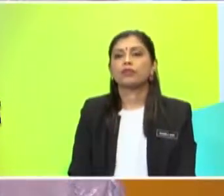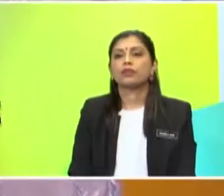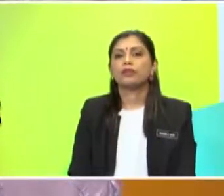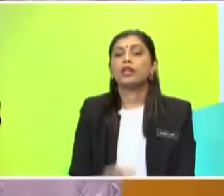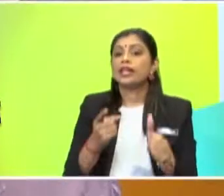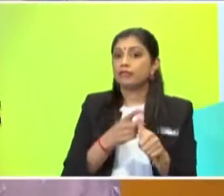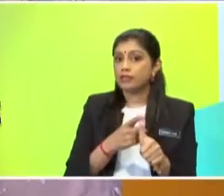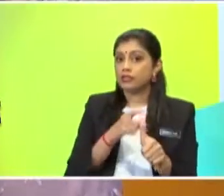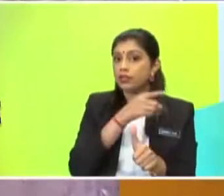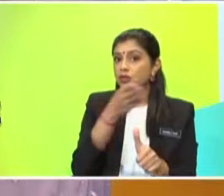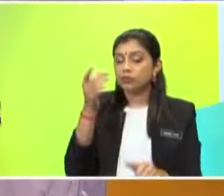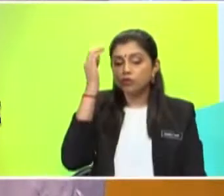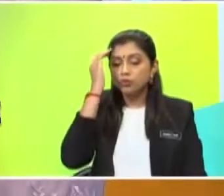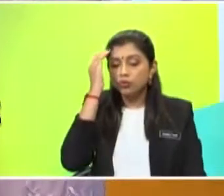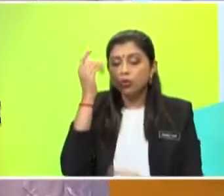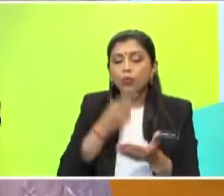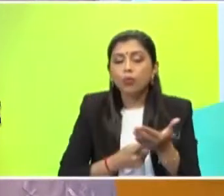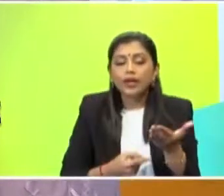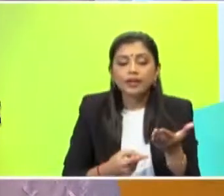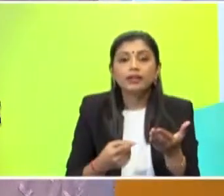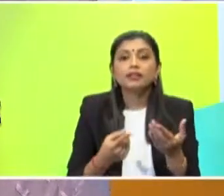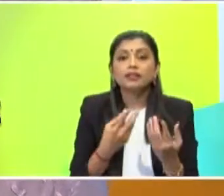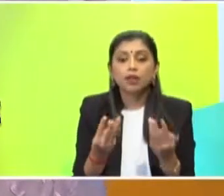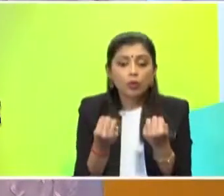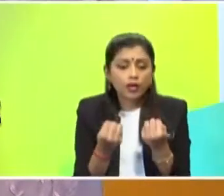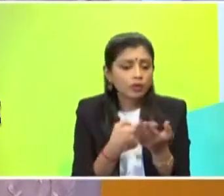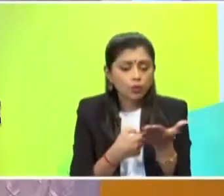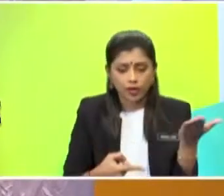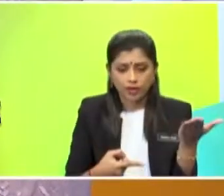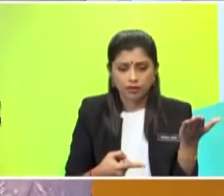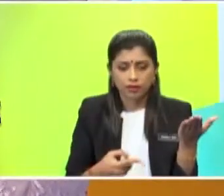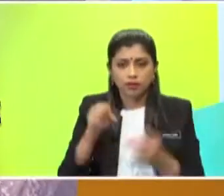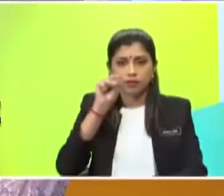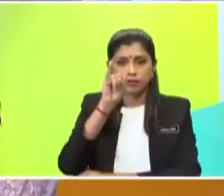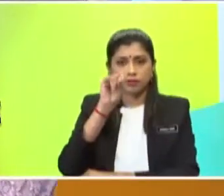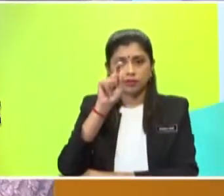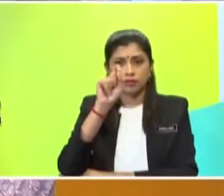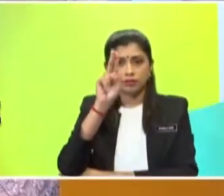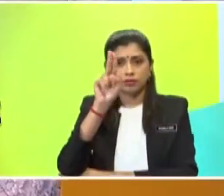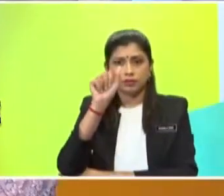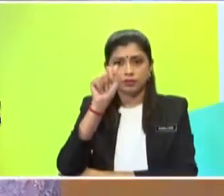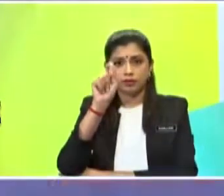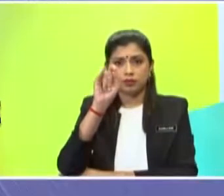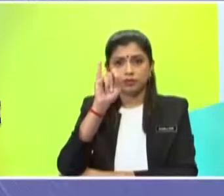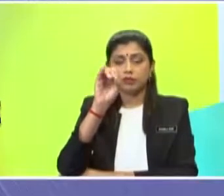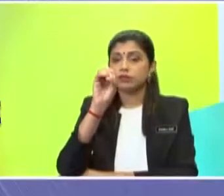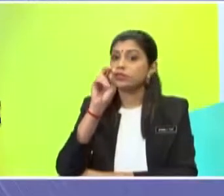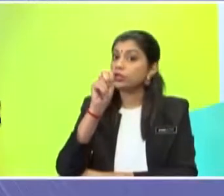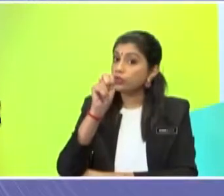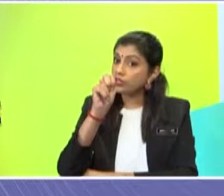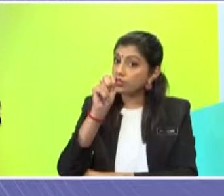and also the task. Okay. So now what can be the situation from this question? So the situation is safety